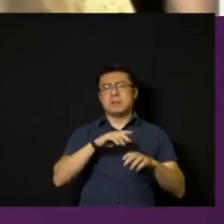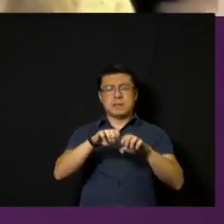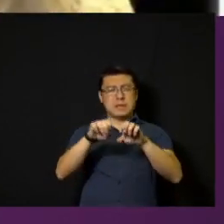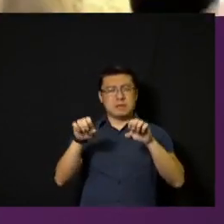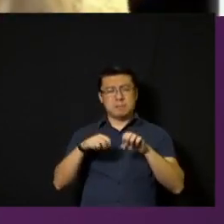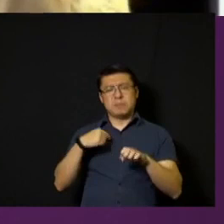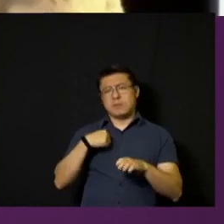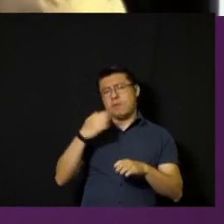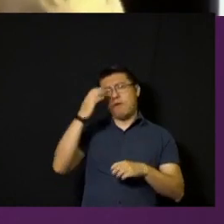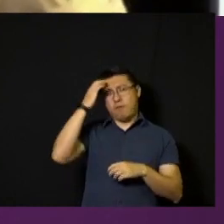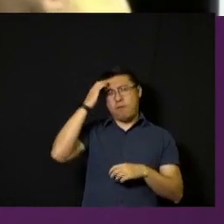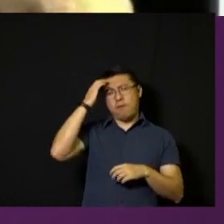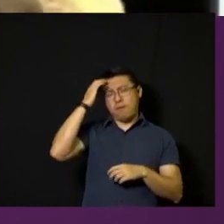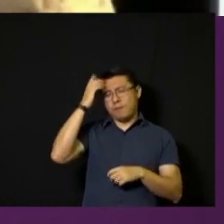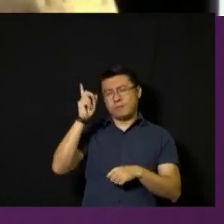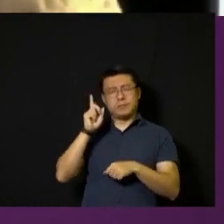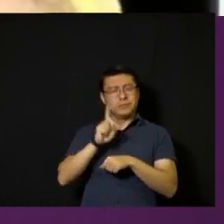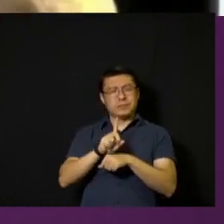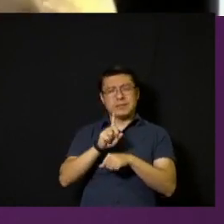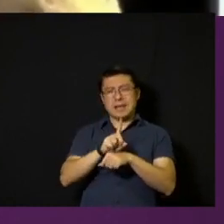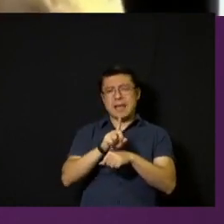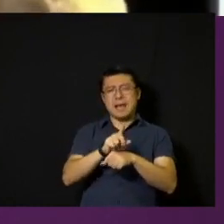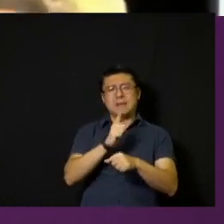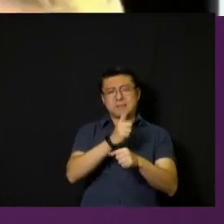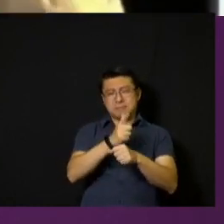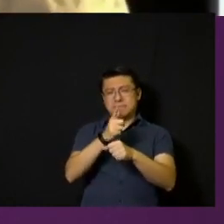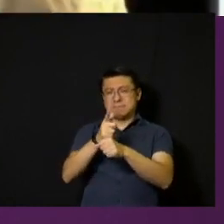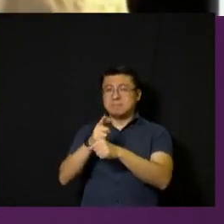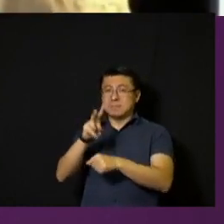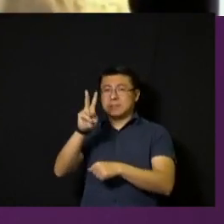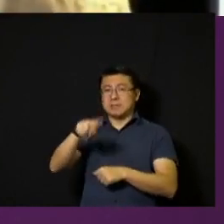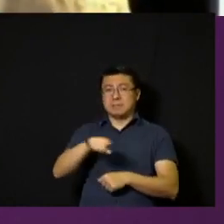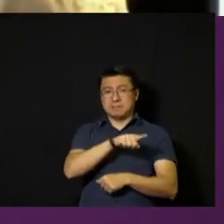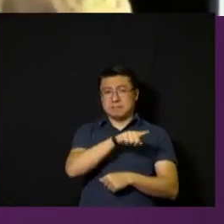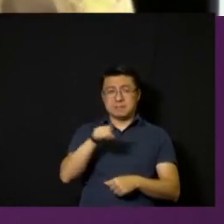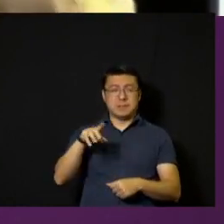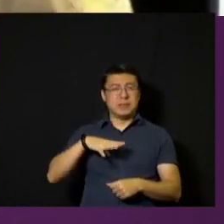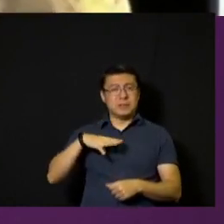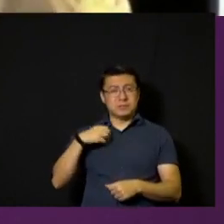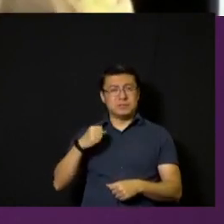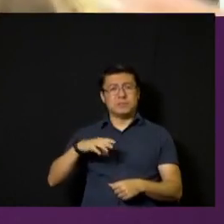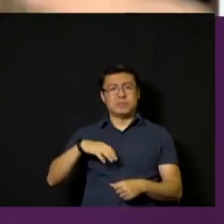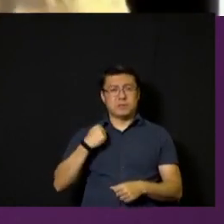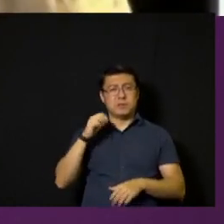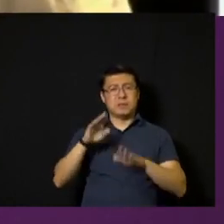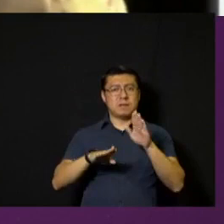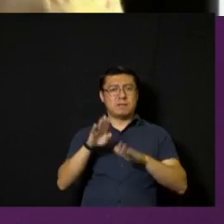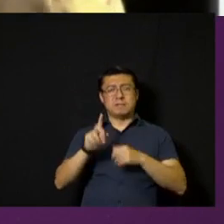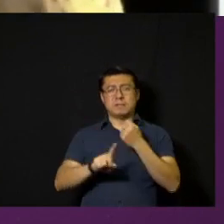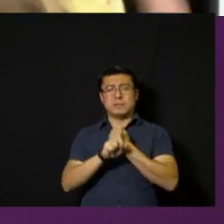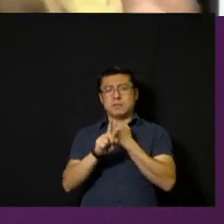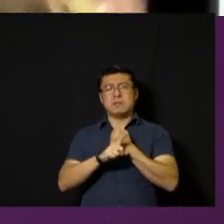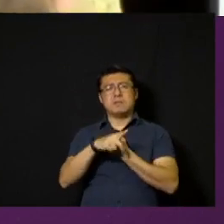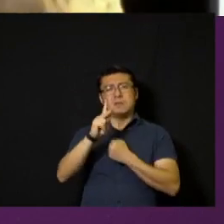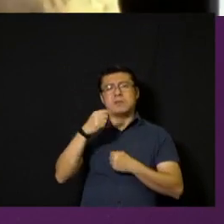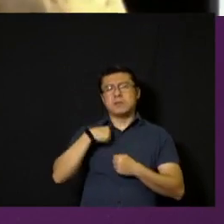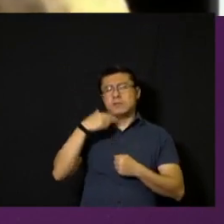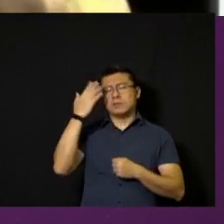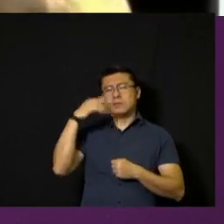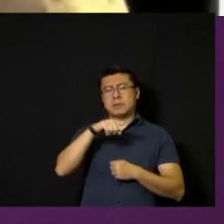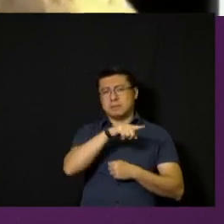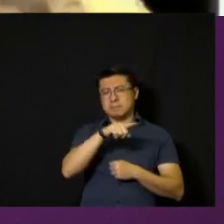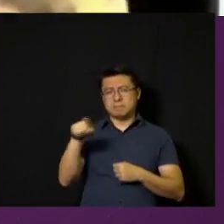Obviously, I know them. We are every day connected. I know that they deserve it. I know the things they've been through. They will get